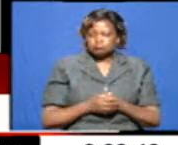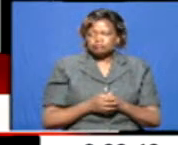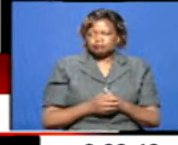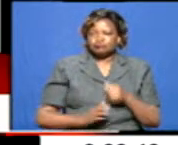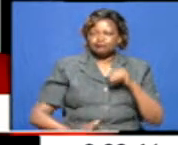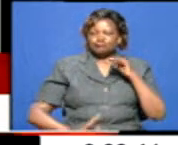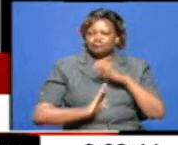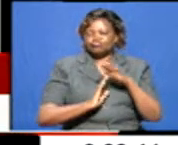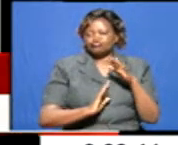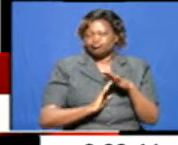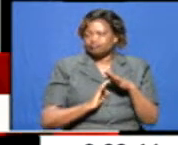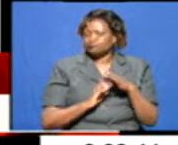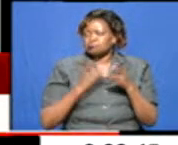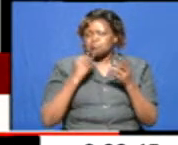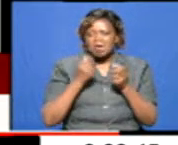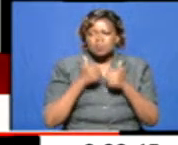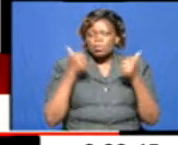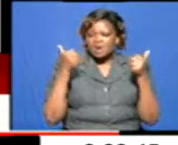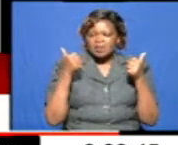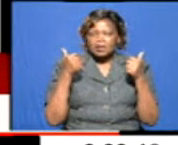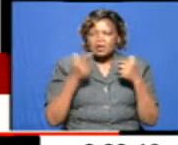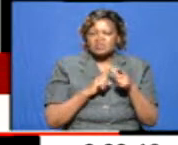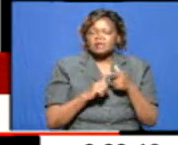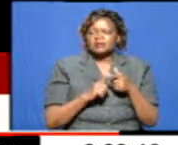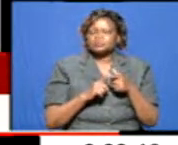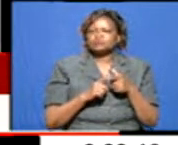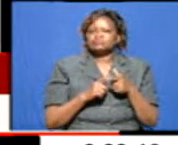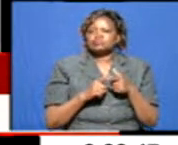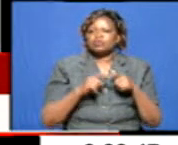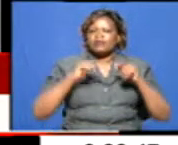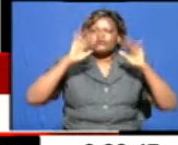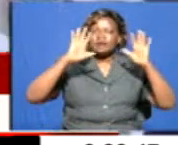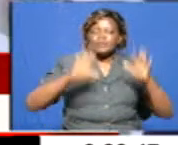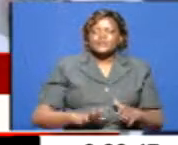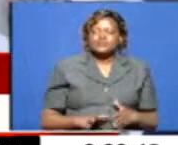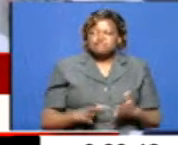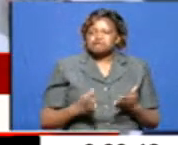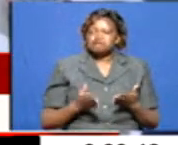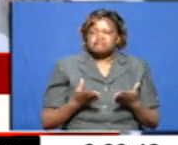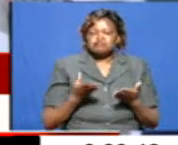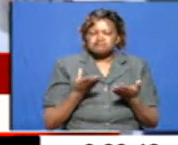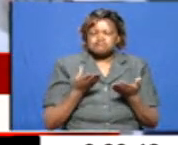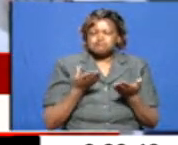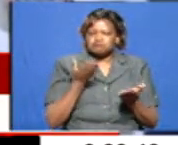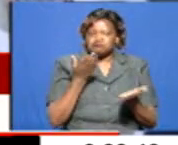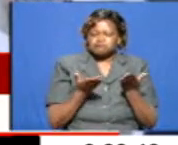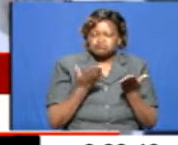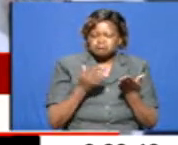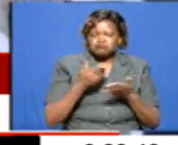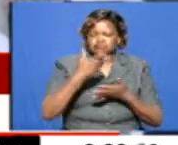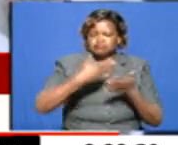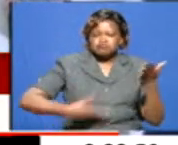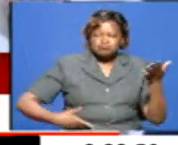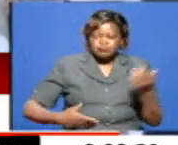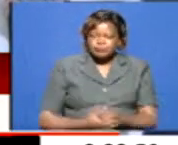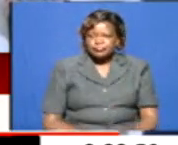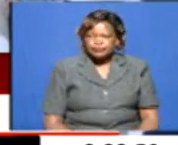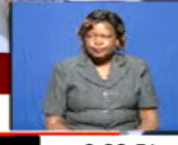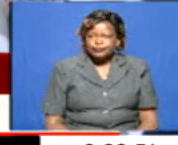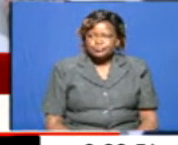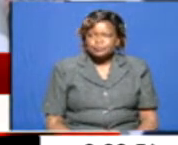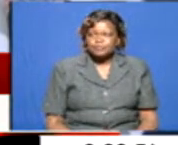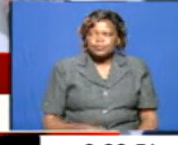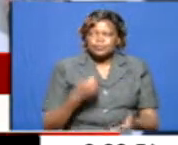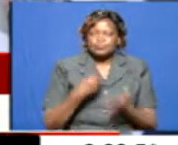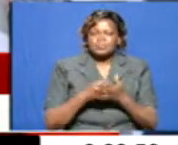liquid balance sheet, and a significant balance sheet. The bank's total operating income expanded